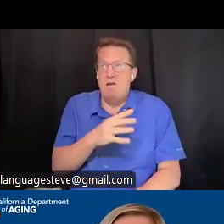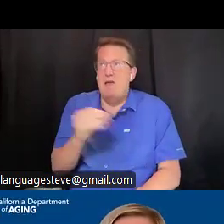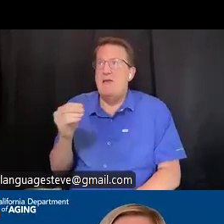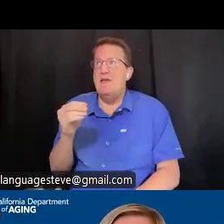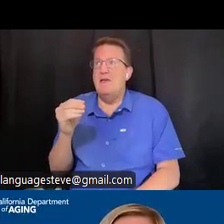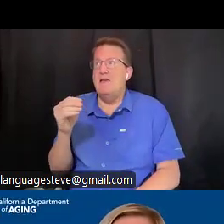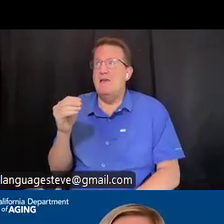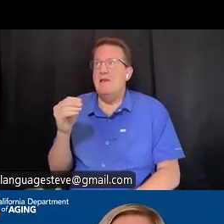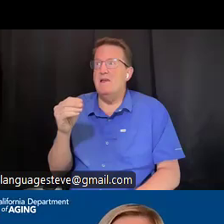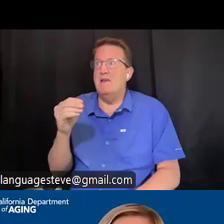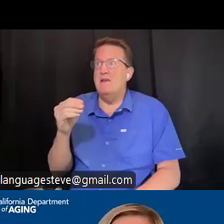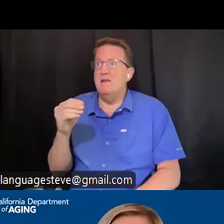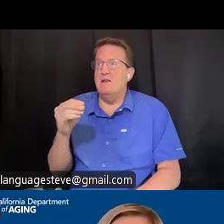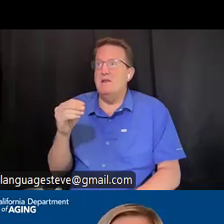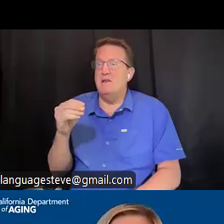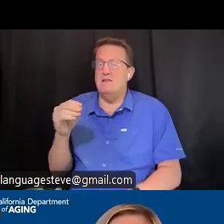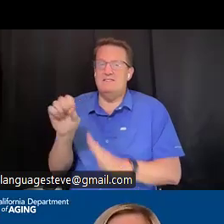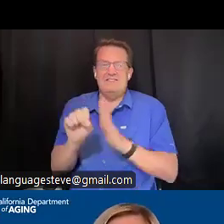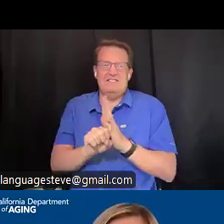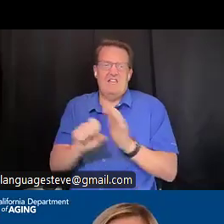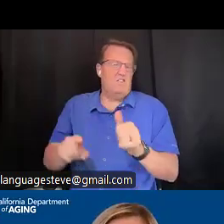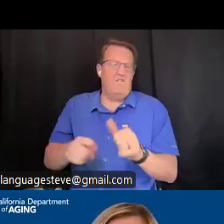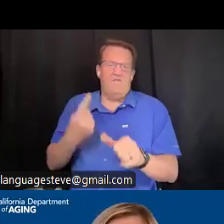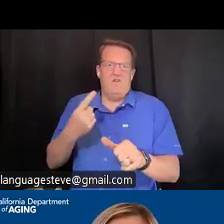state's first ever consumer survey with